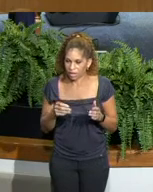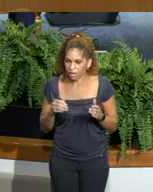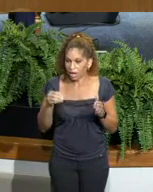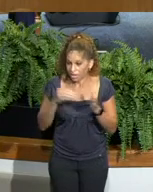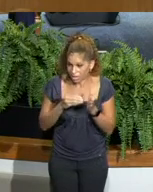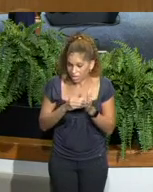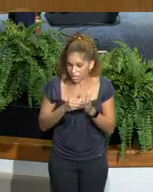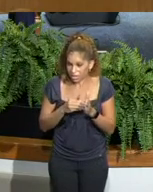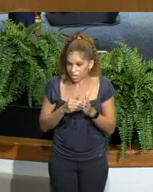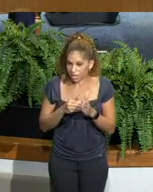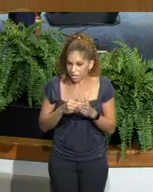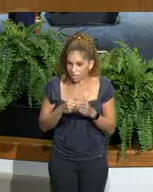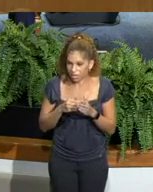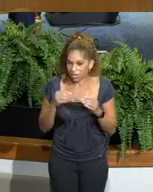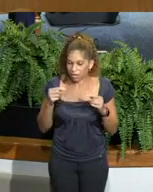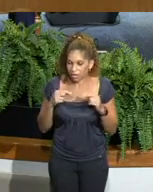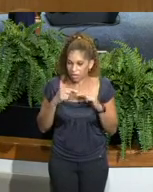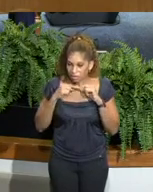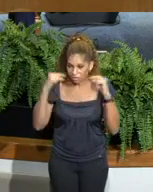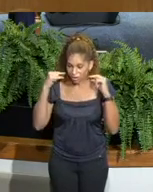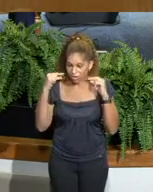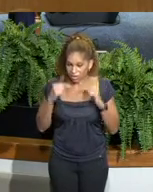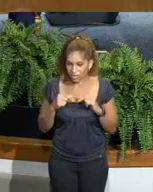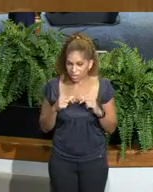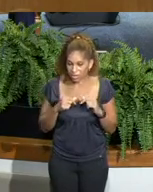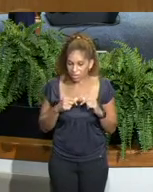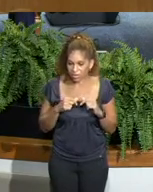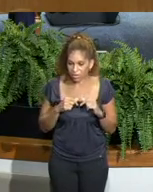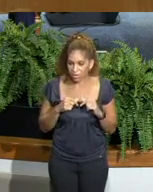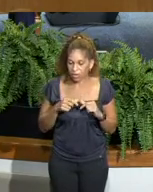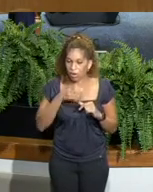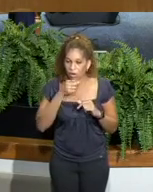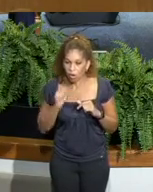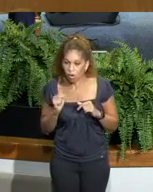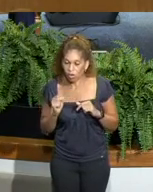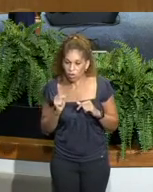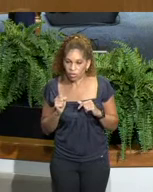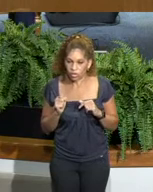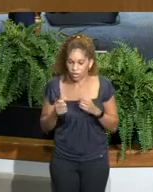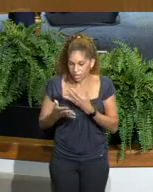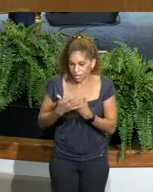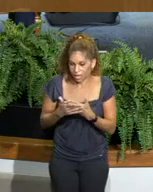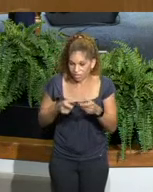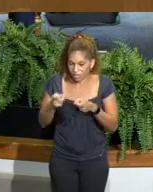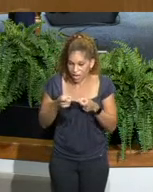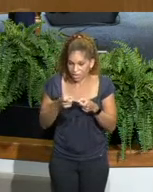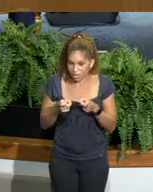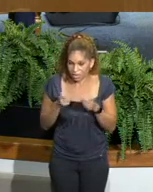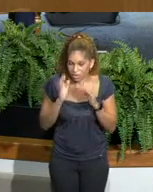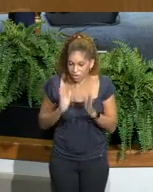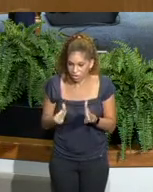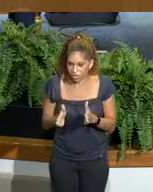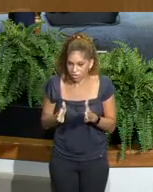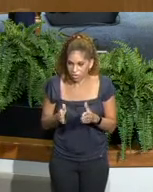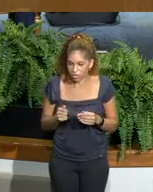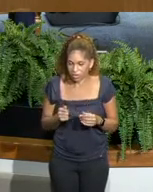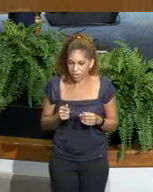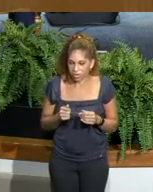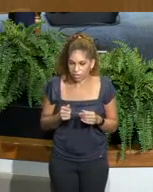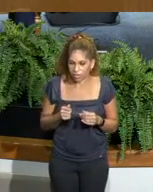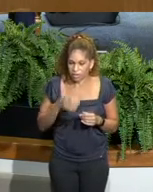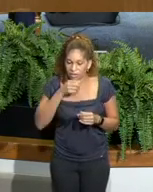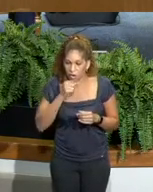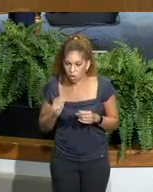old as the slave master religion versus the religion of Jesus, as old as the social gospel movement versus the religion of